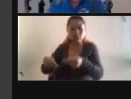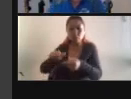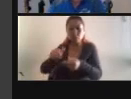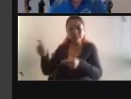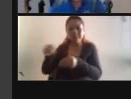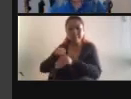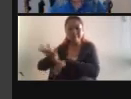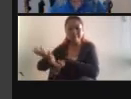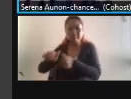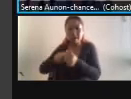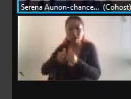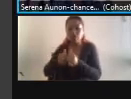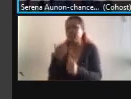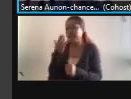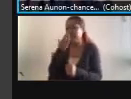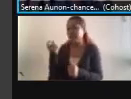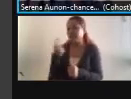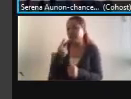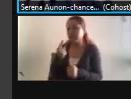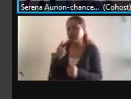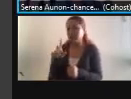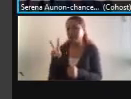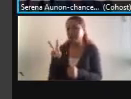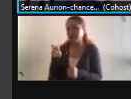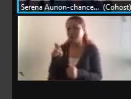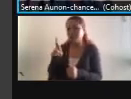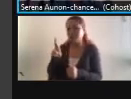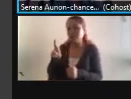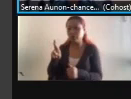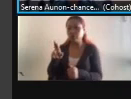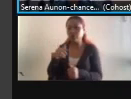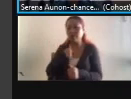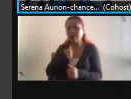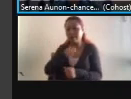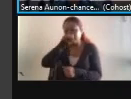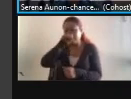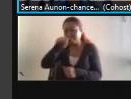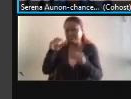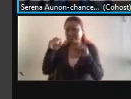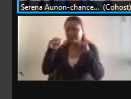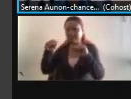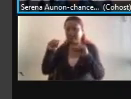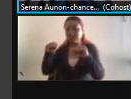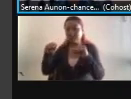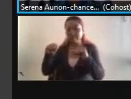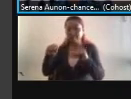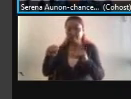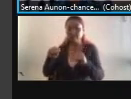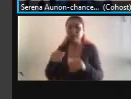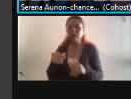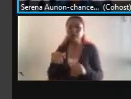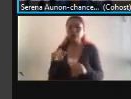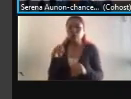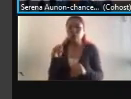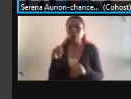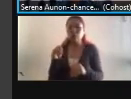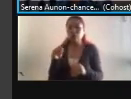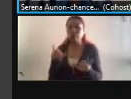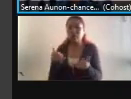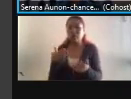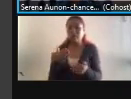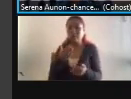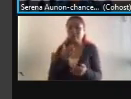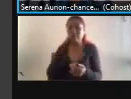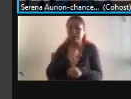Yeah, thanks, Victor, for asking that. I love teaching. And so part of my job nowadays is to